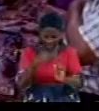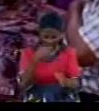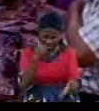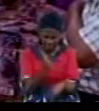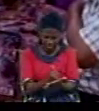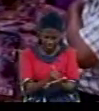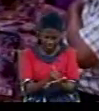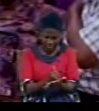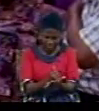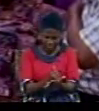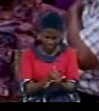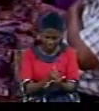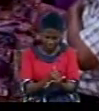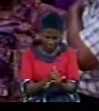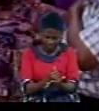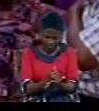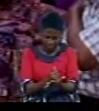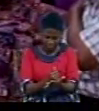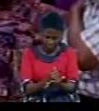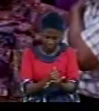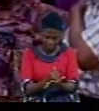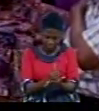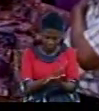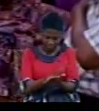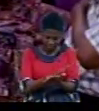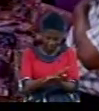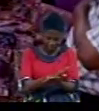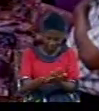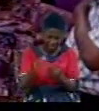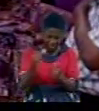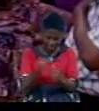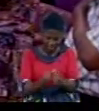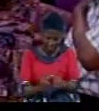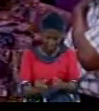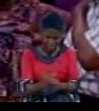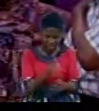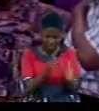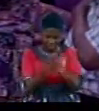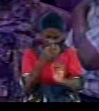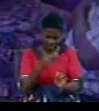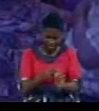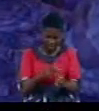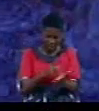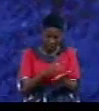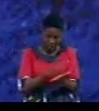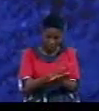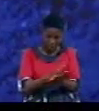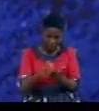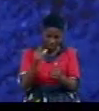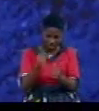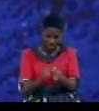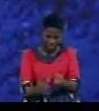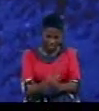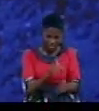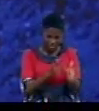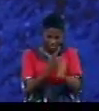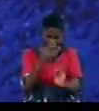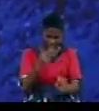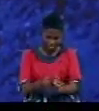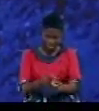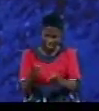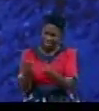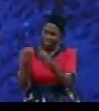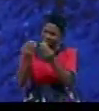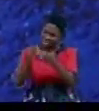name Place everyone Purge everyone give